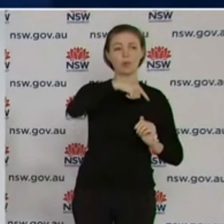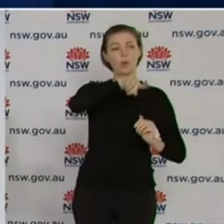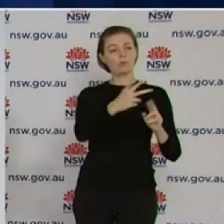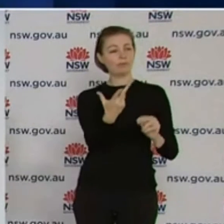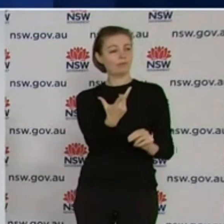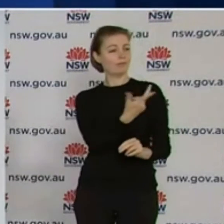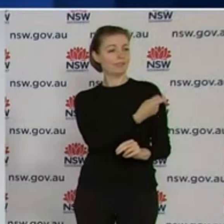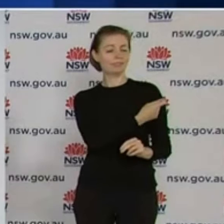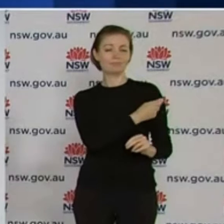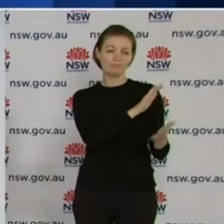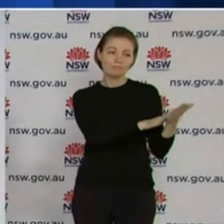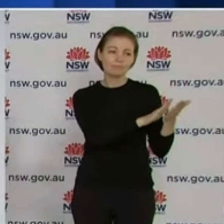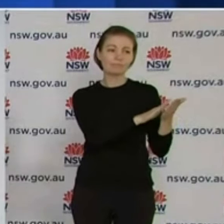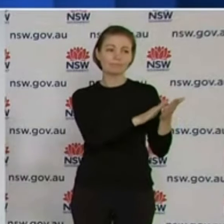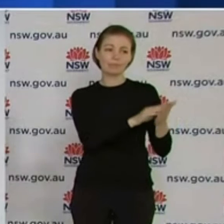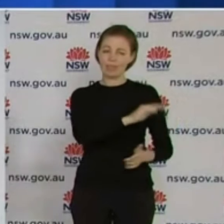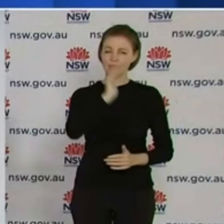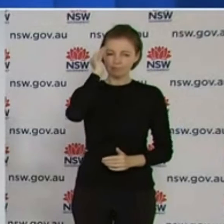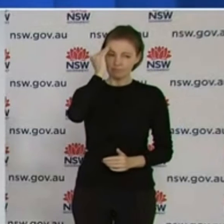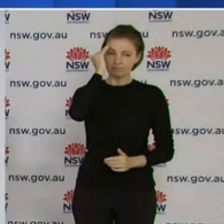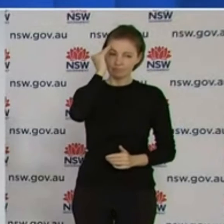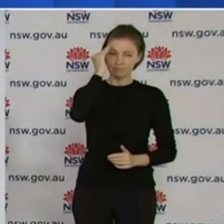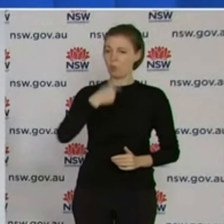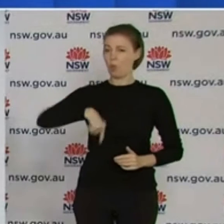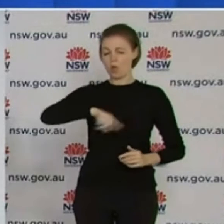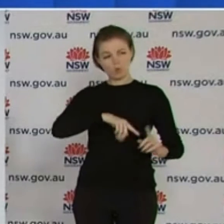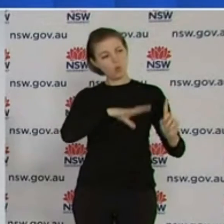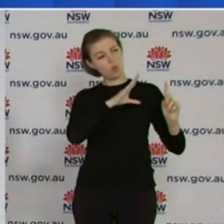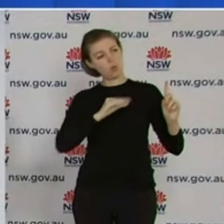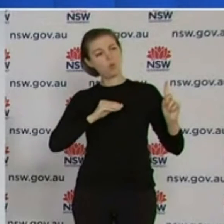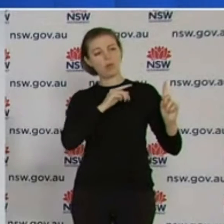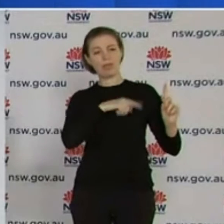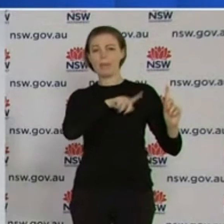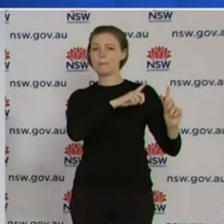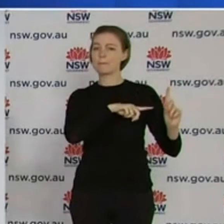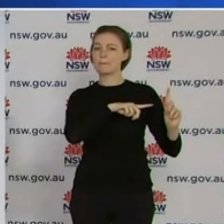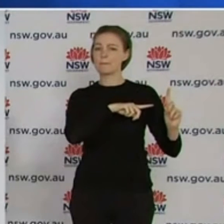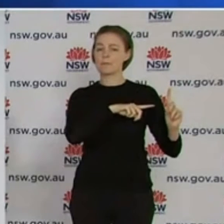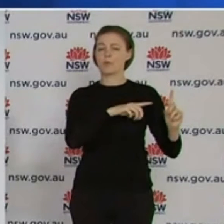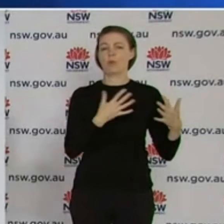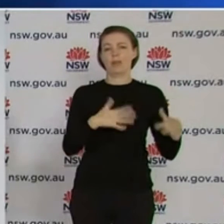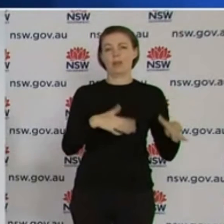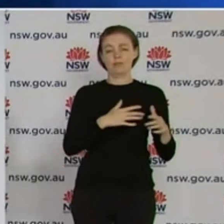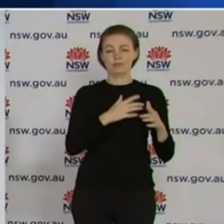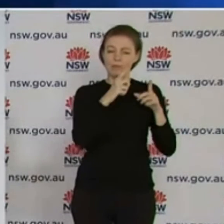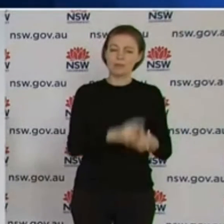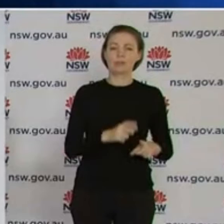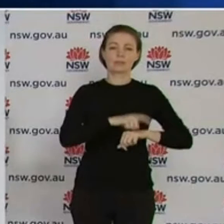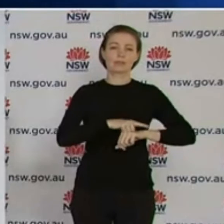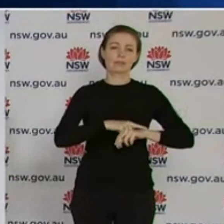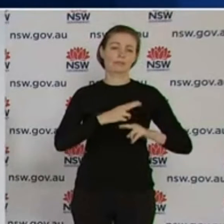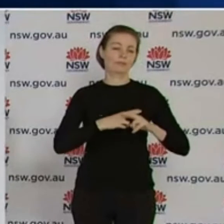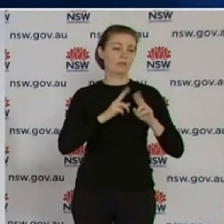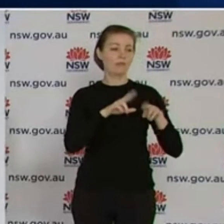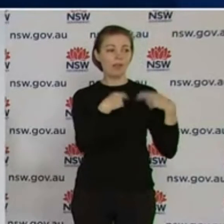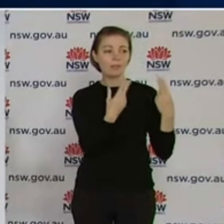way in what it means to be resilient and strong. I could only imagine what it's meant for families and what it's